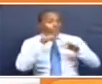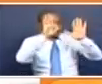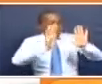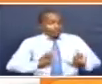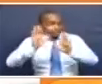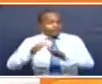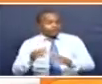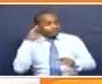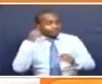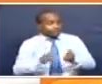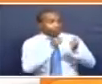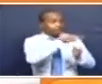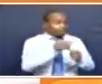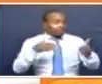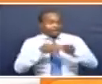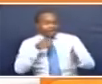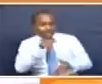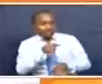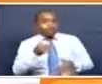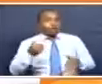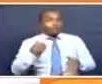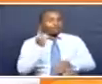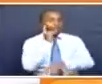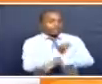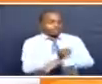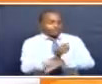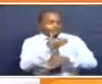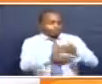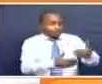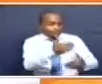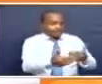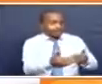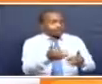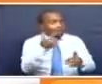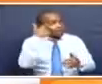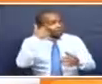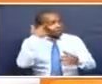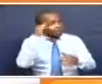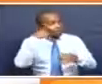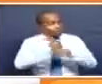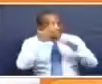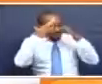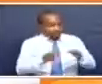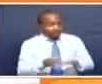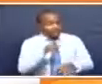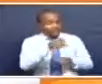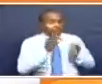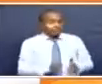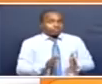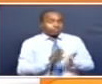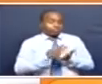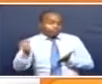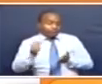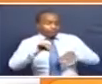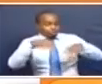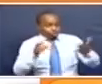are procedures, disciplinary procedures, for determining whether someone is guilty, and such person should either be reprimanded or kicked out. There,